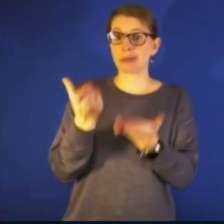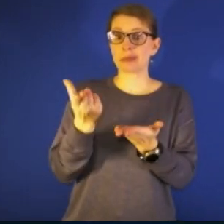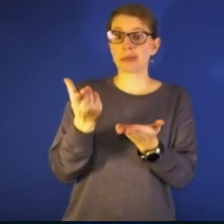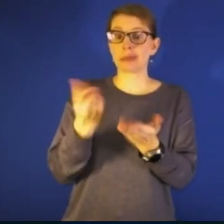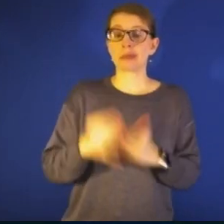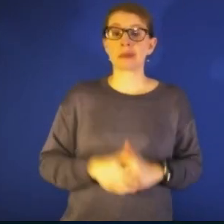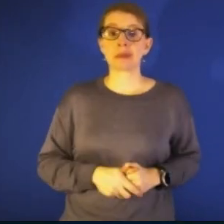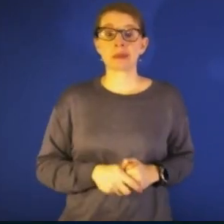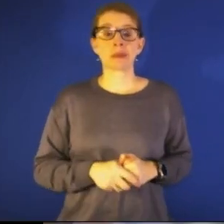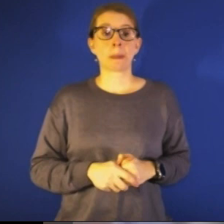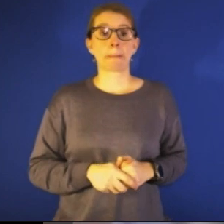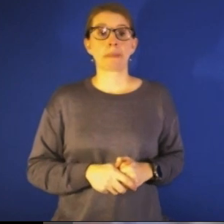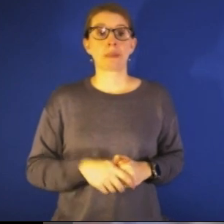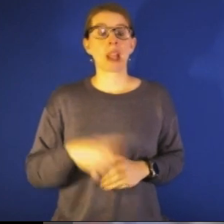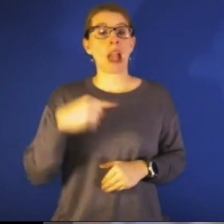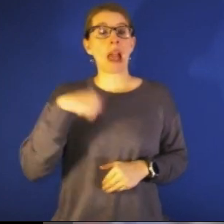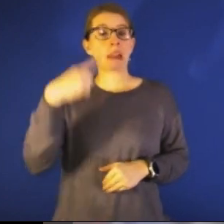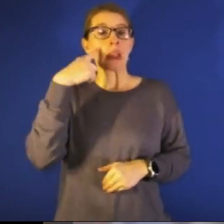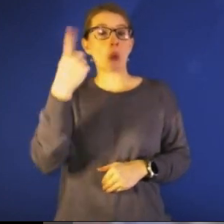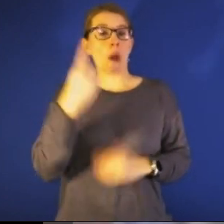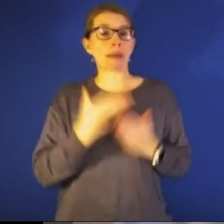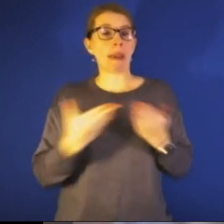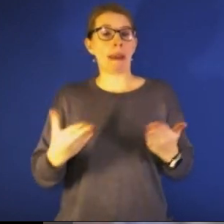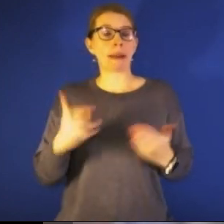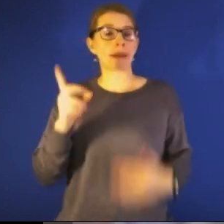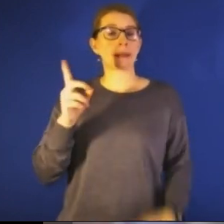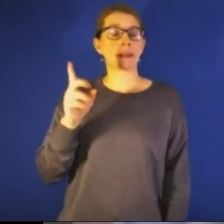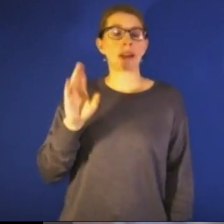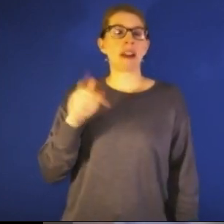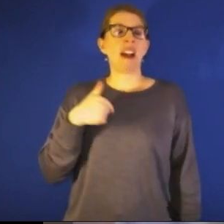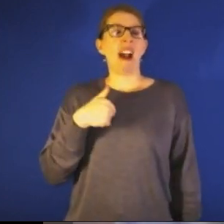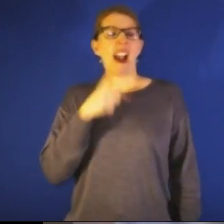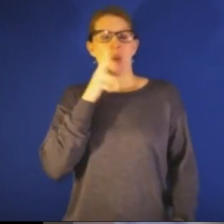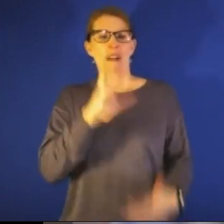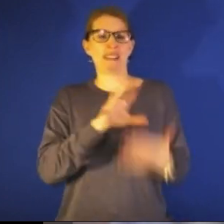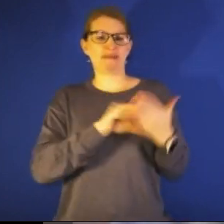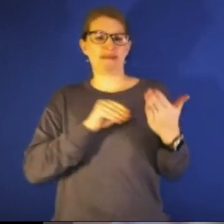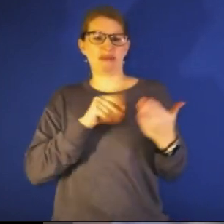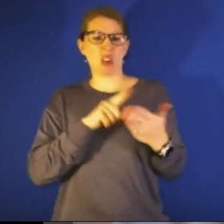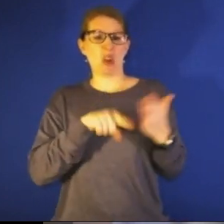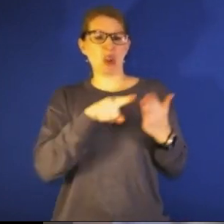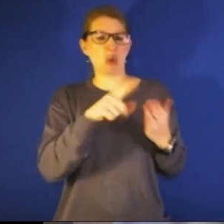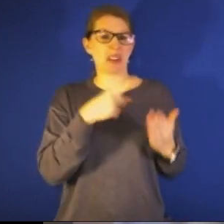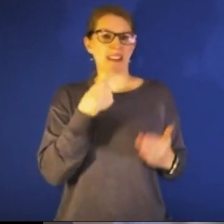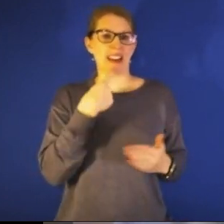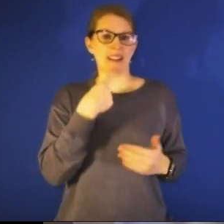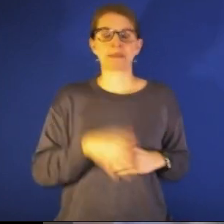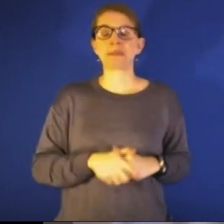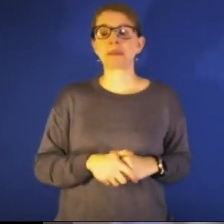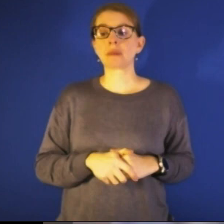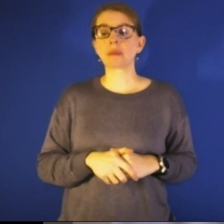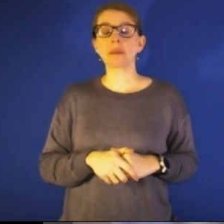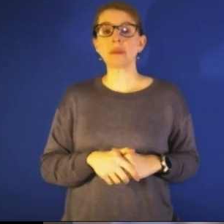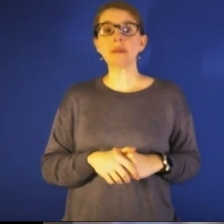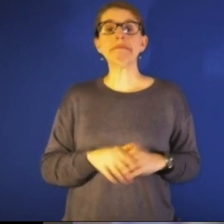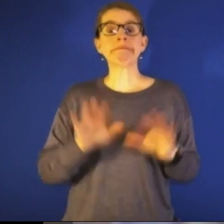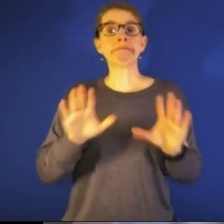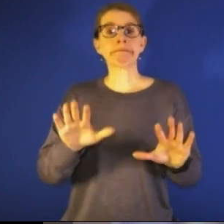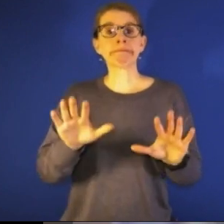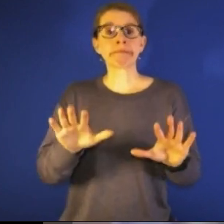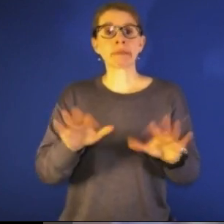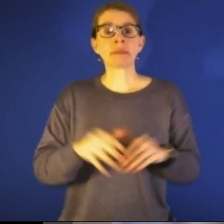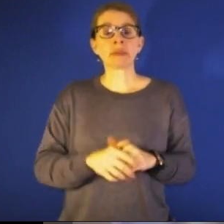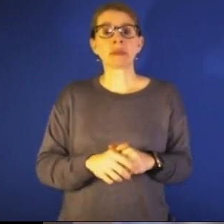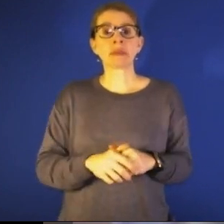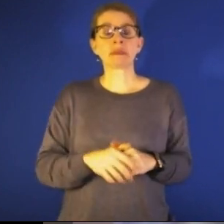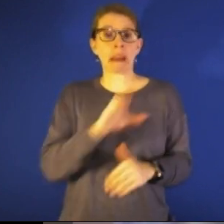I think one thing, Dr. Stites, I'll echo what you said, in assuring everyone that